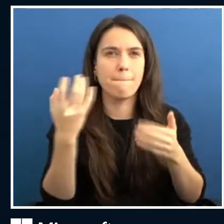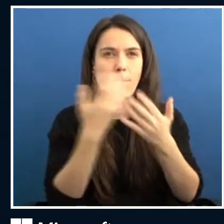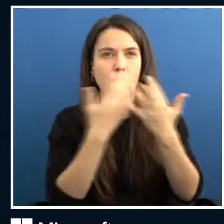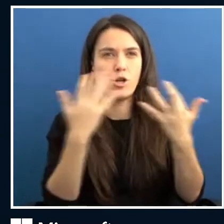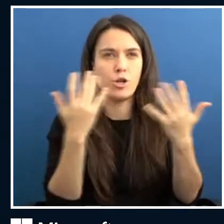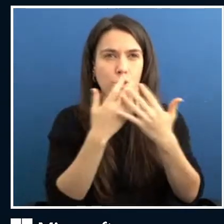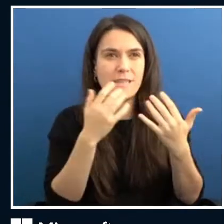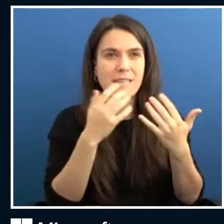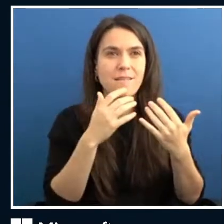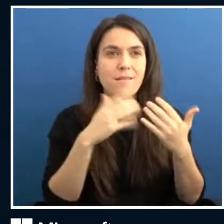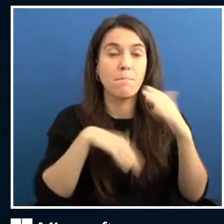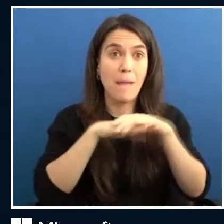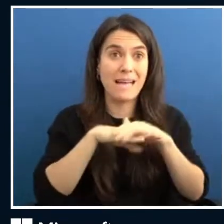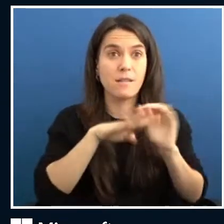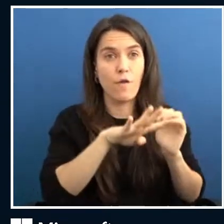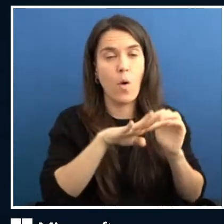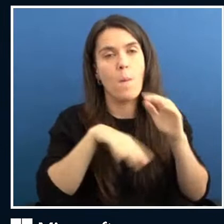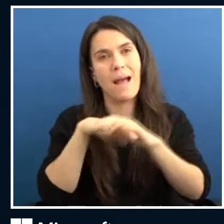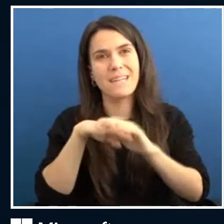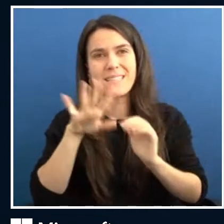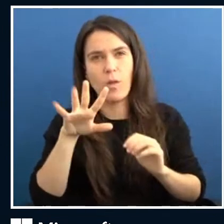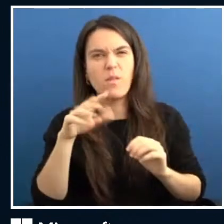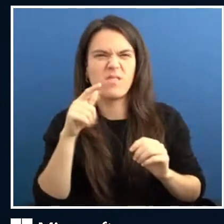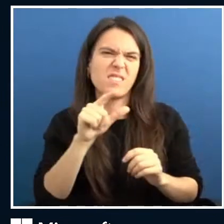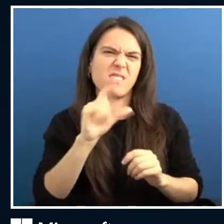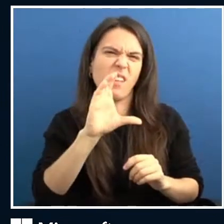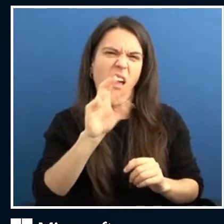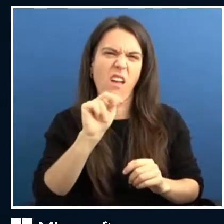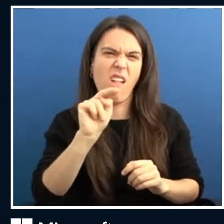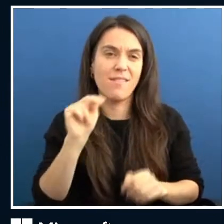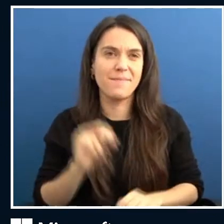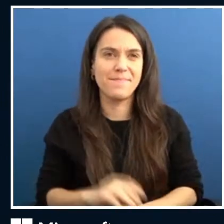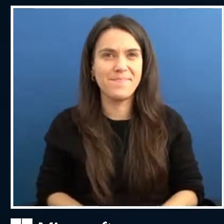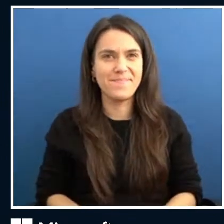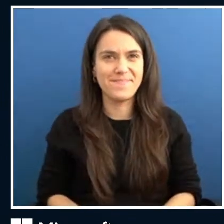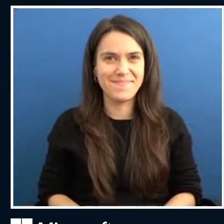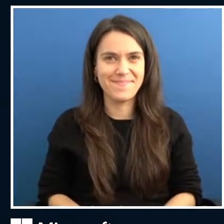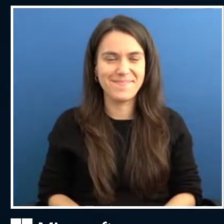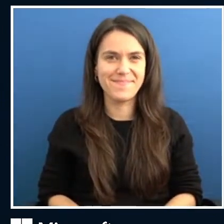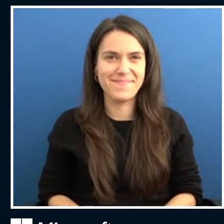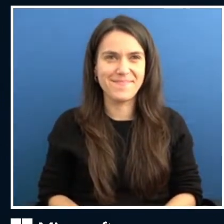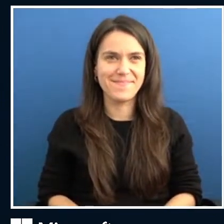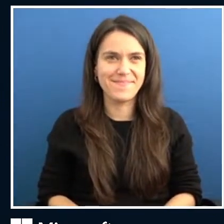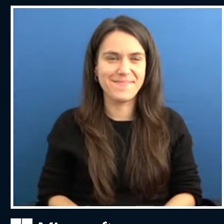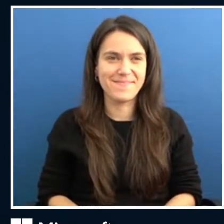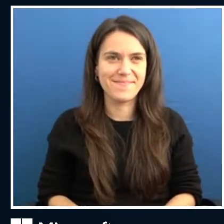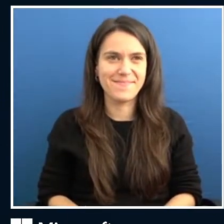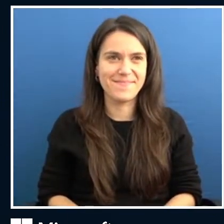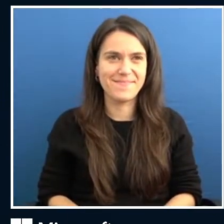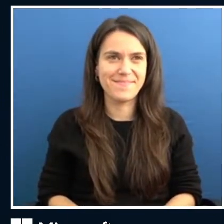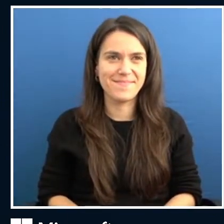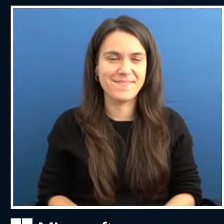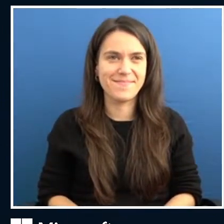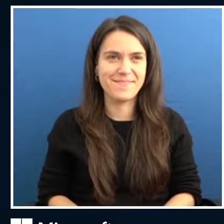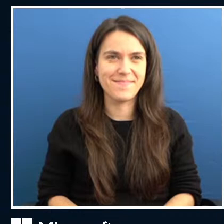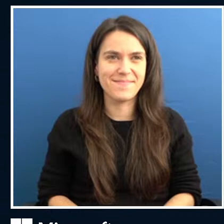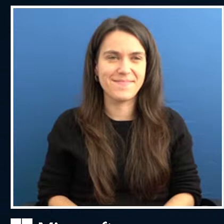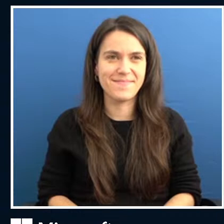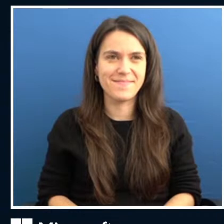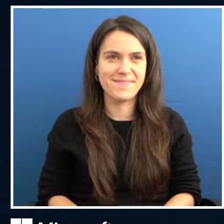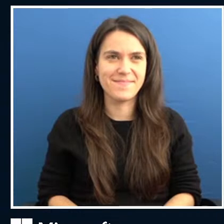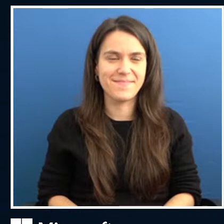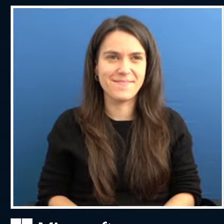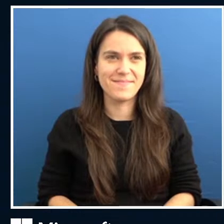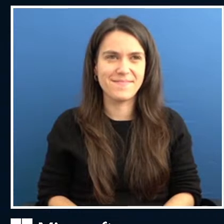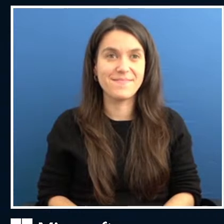So now we know for a fact that convolutional neural networks can help us in identifying images,